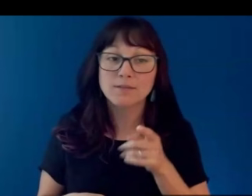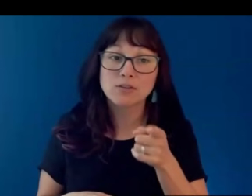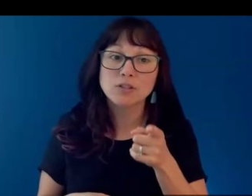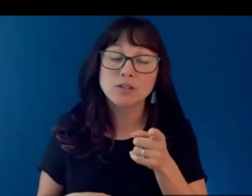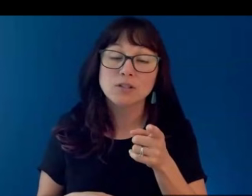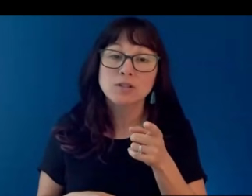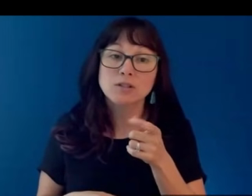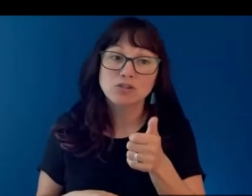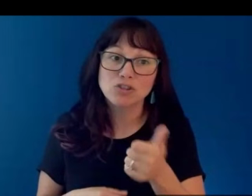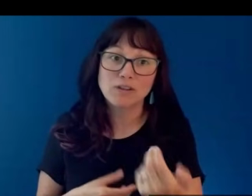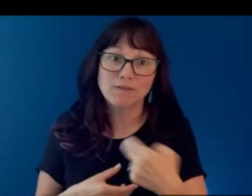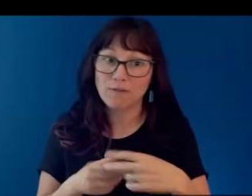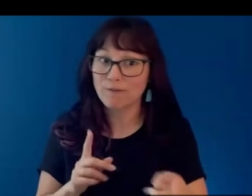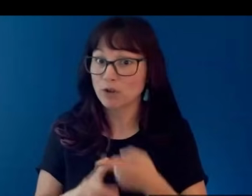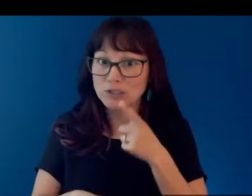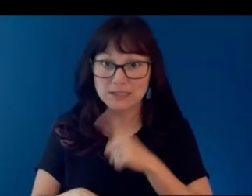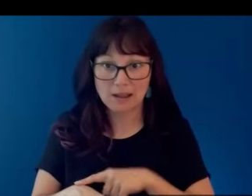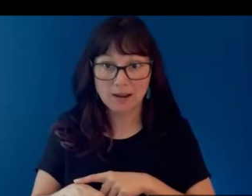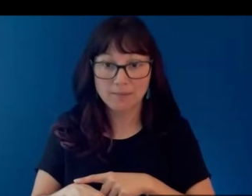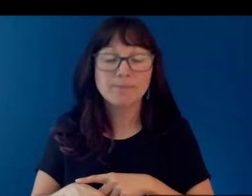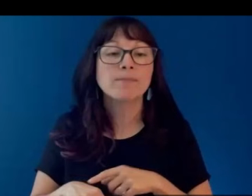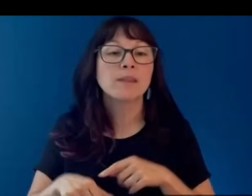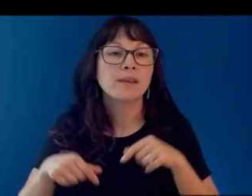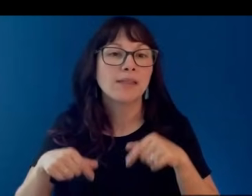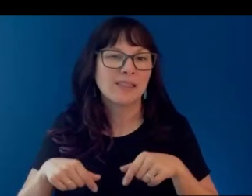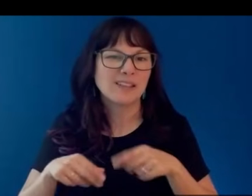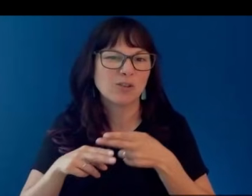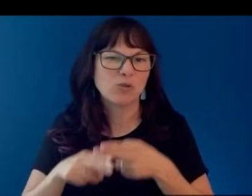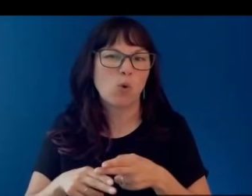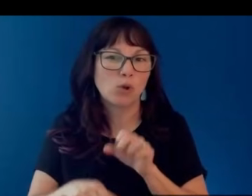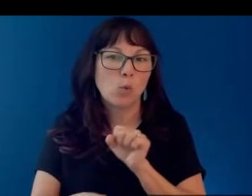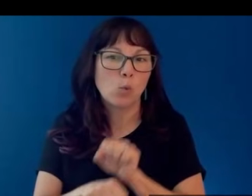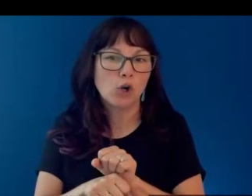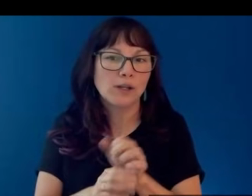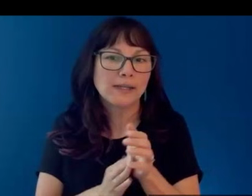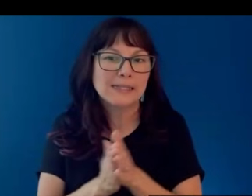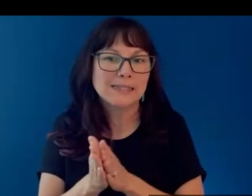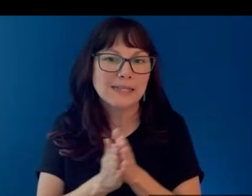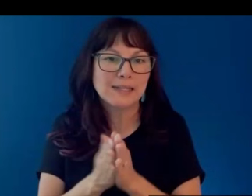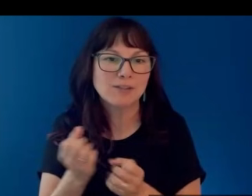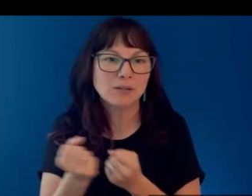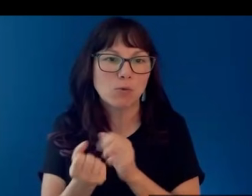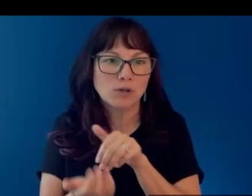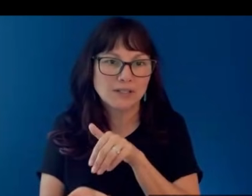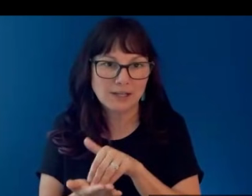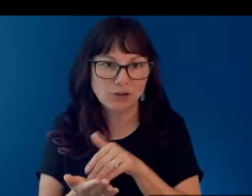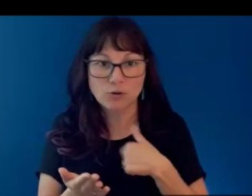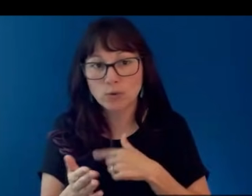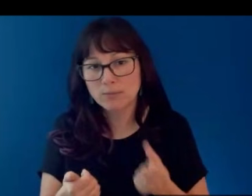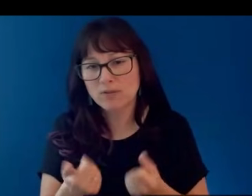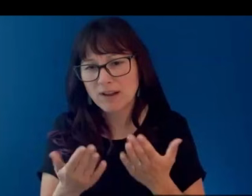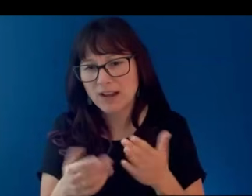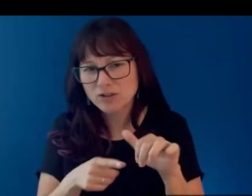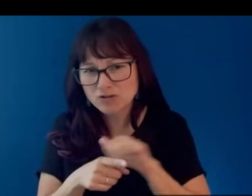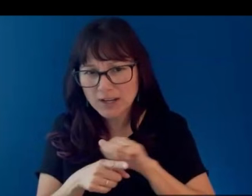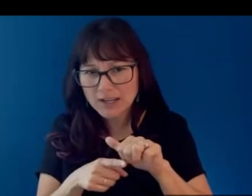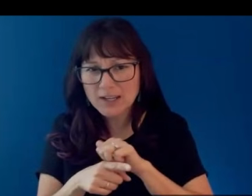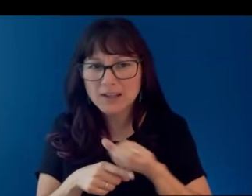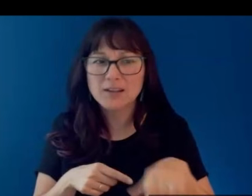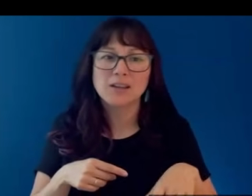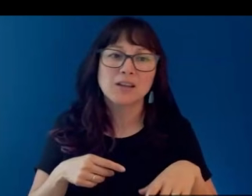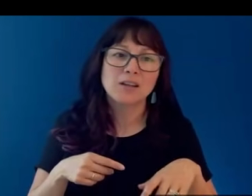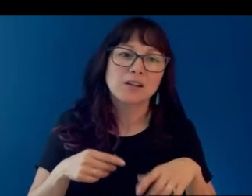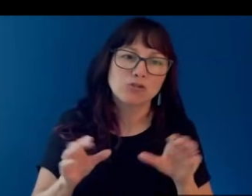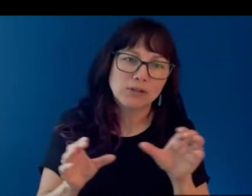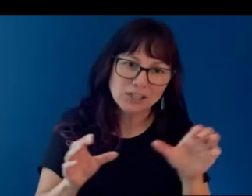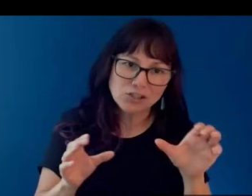us for the first time, we are the Work Incentive Support Center, and we provide training, credentialing, and support to